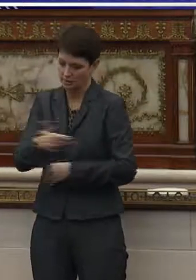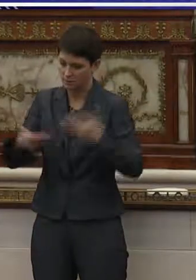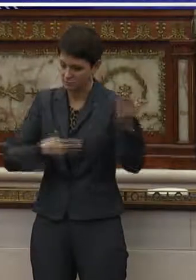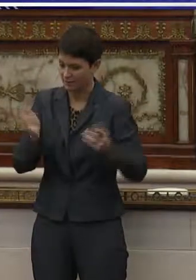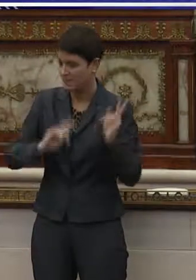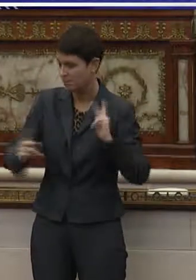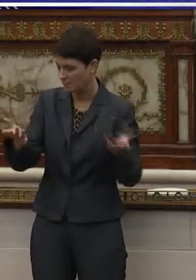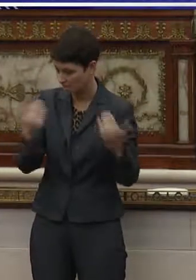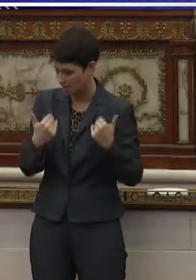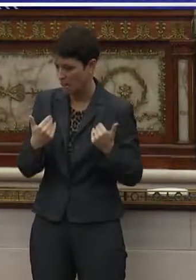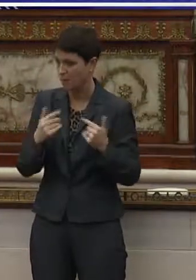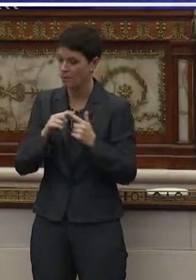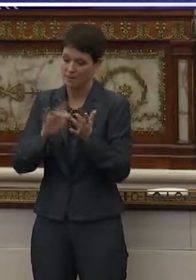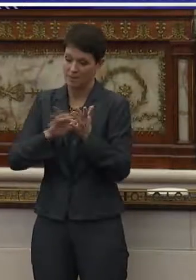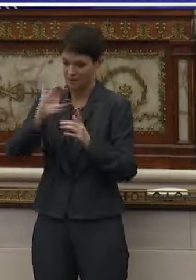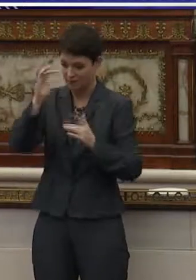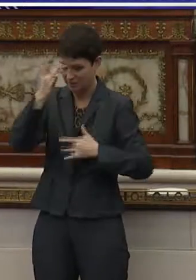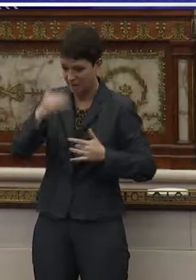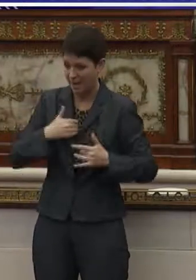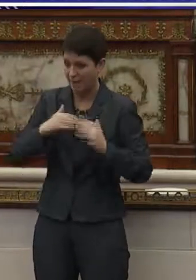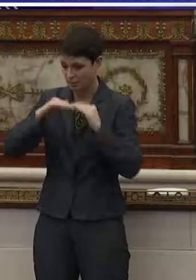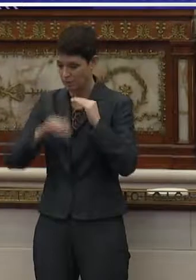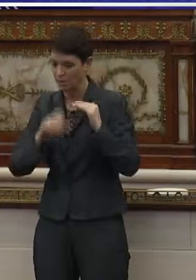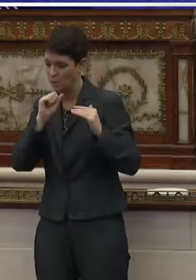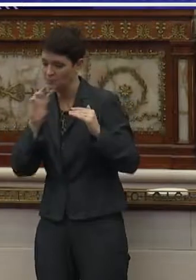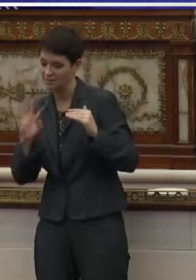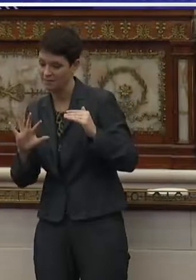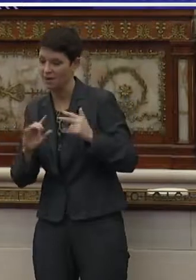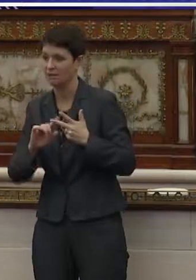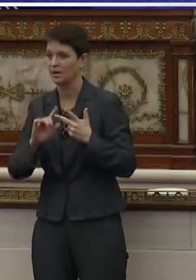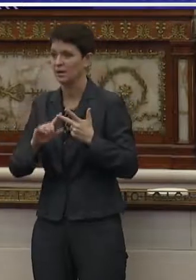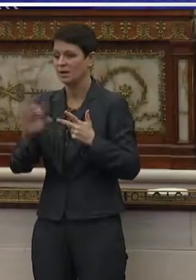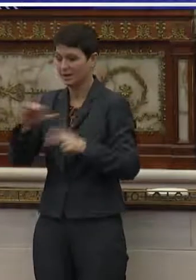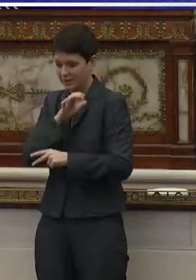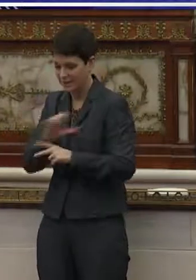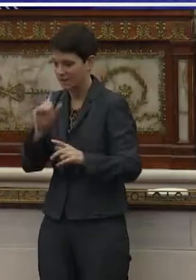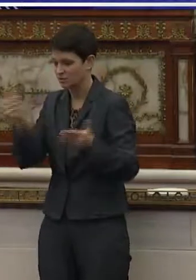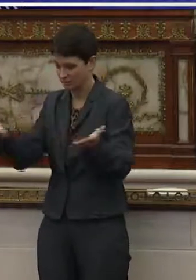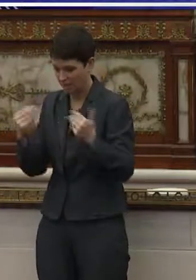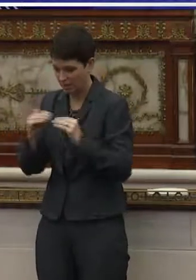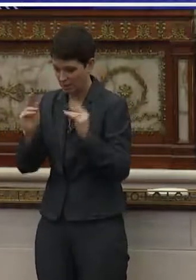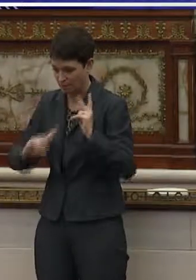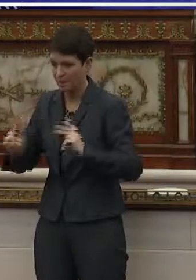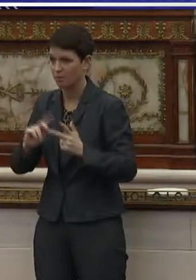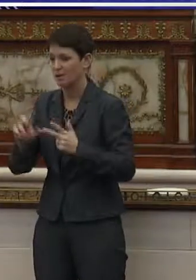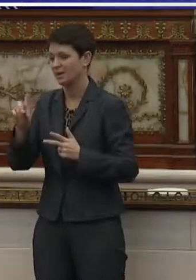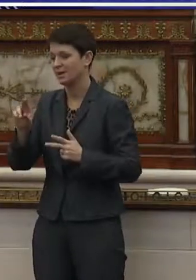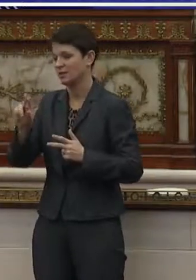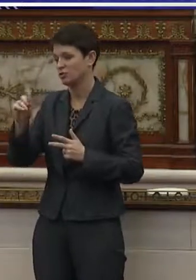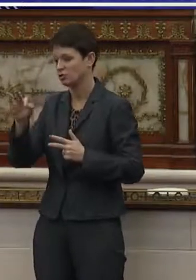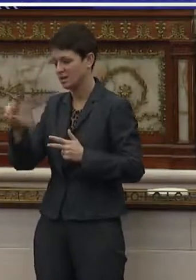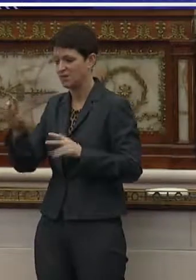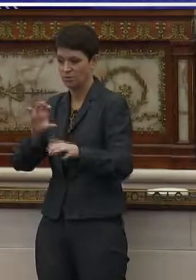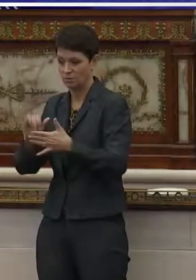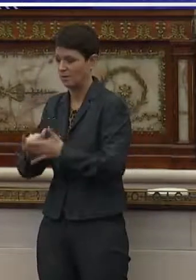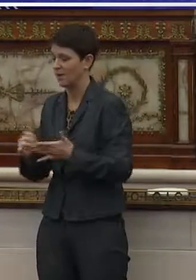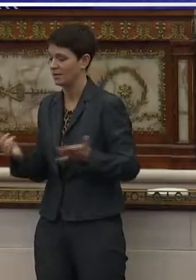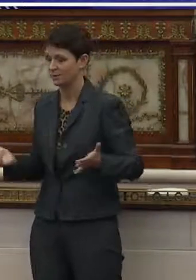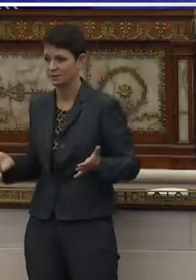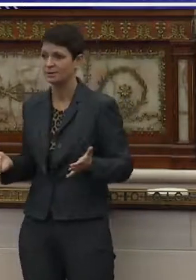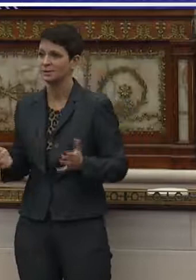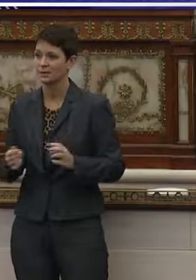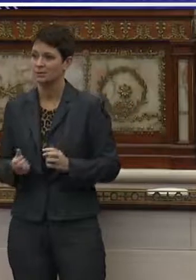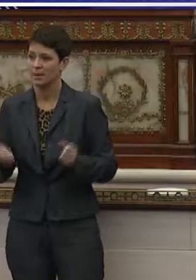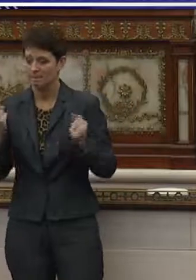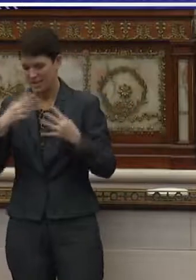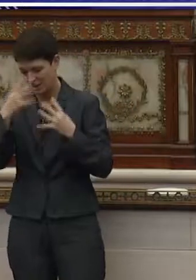in now who have medical conditions who are younger than 75. The clinics are doing that. Dr. Stanford is doing that. So